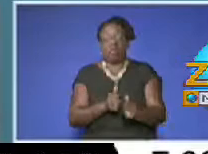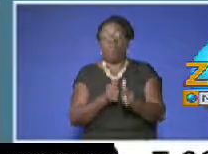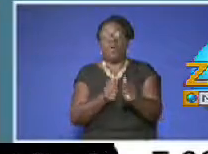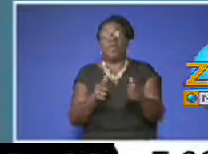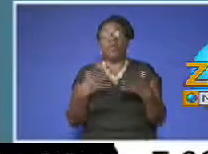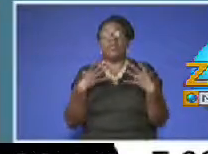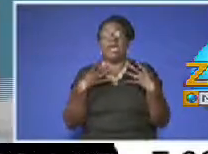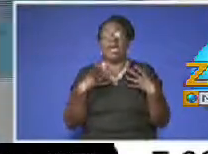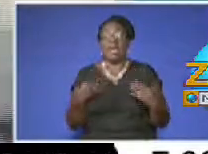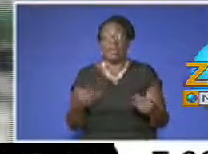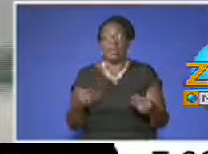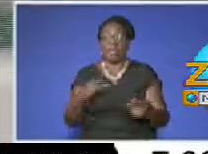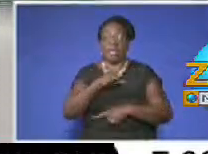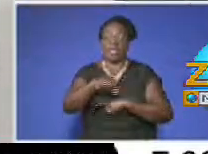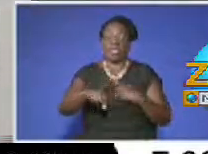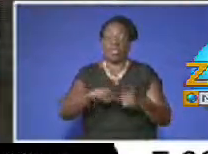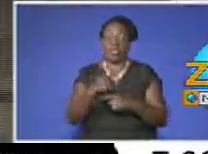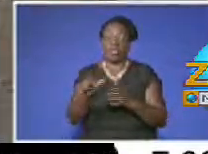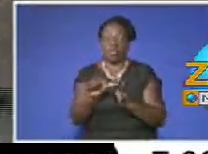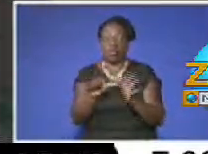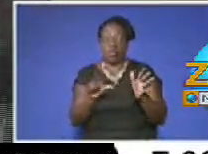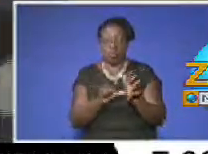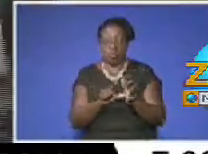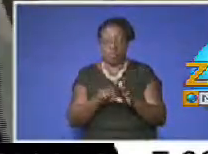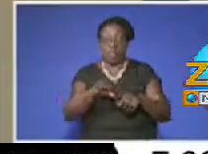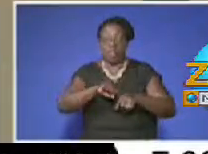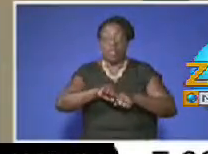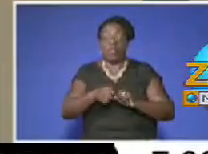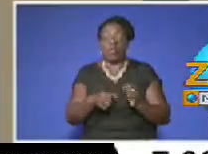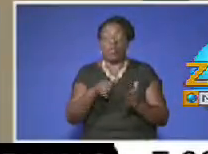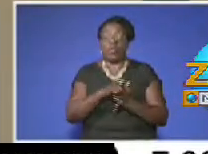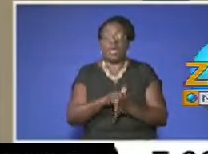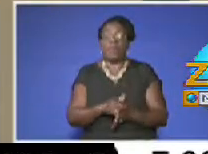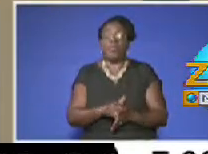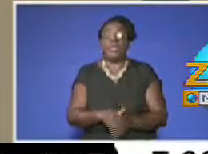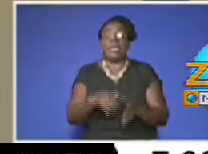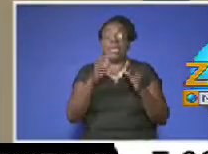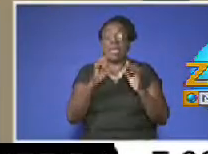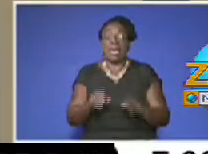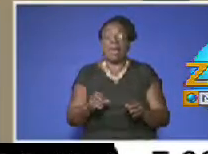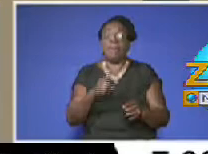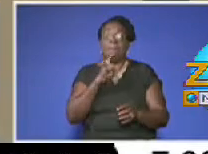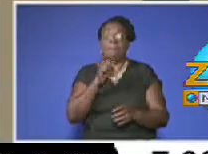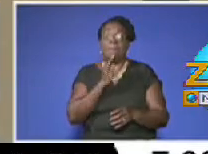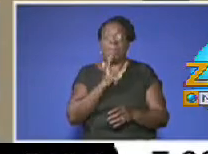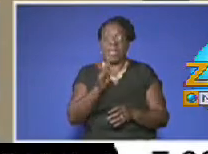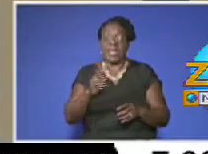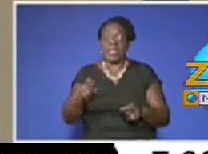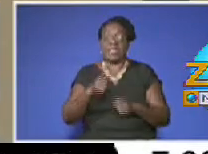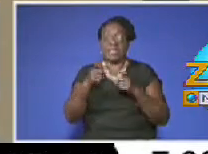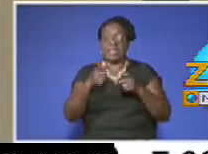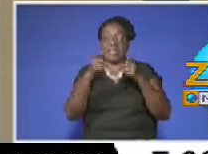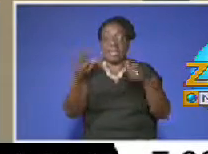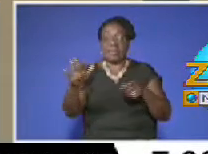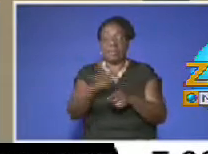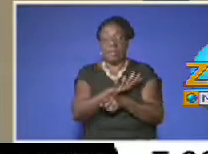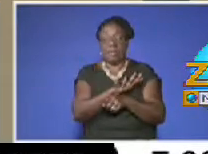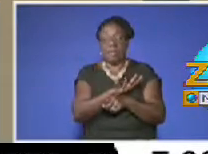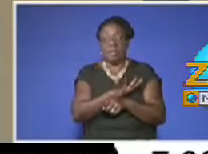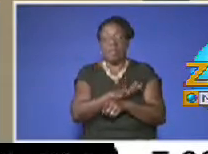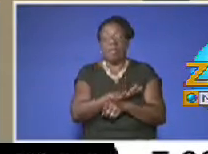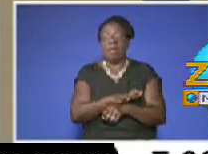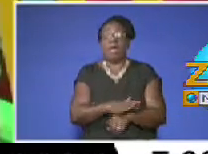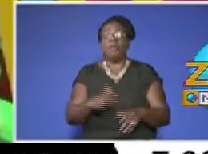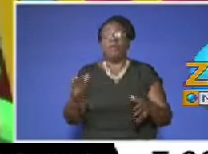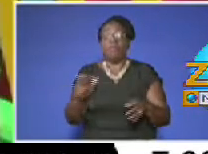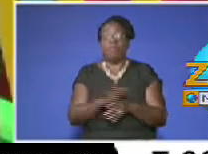for our communities so that we stand a much better chance of a successful recovery and an eventual return to full employment in